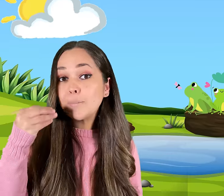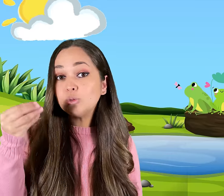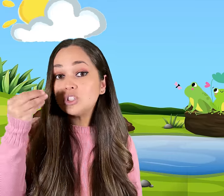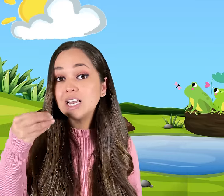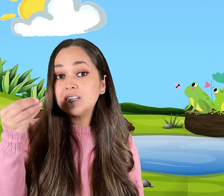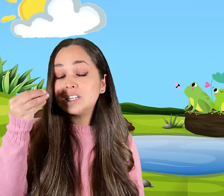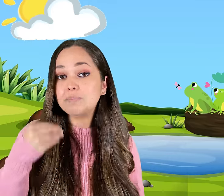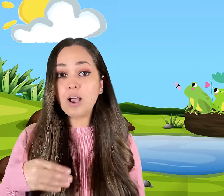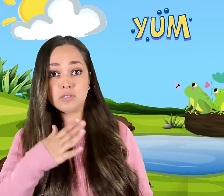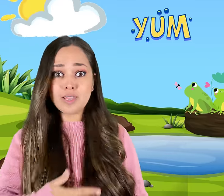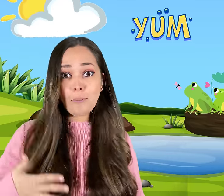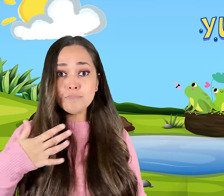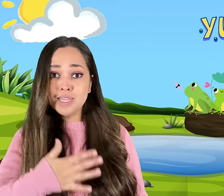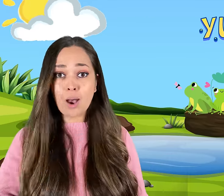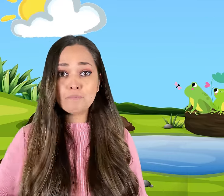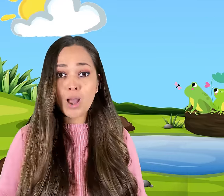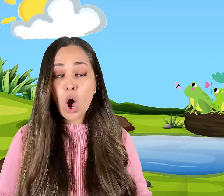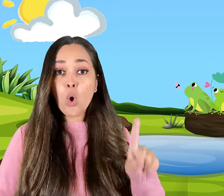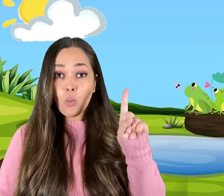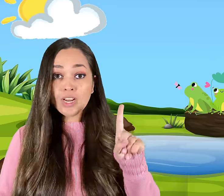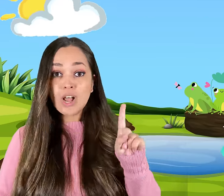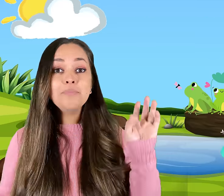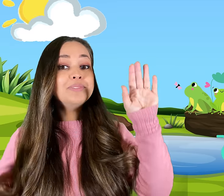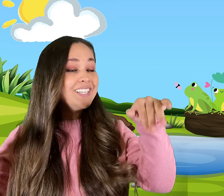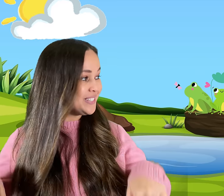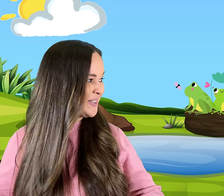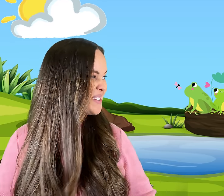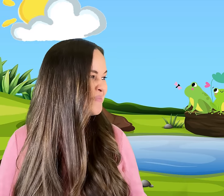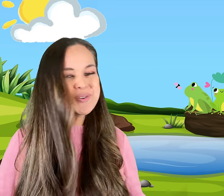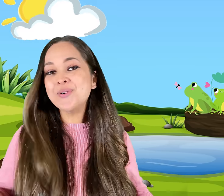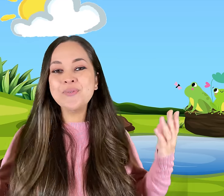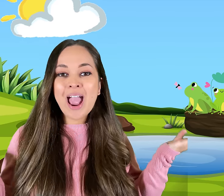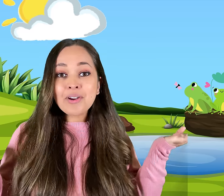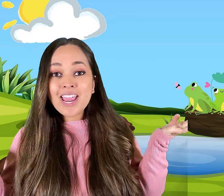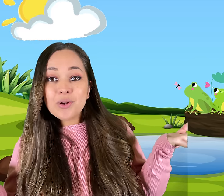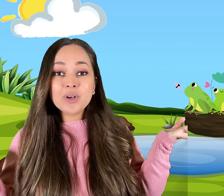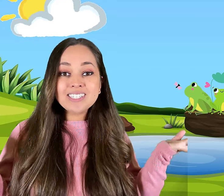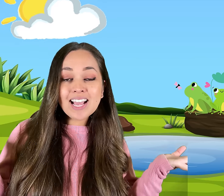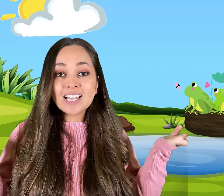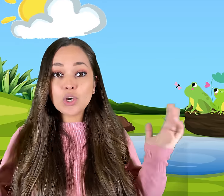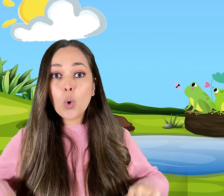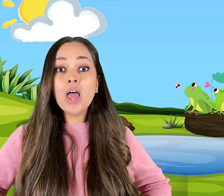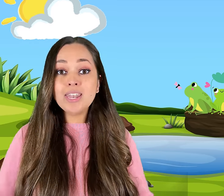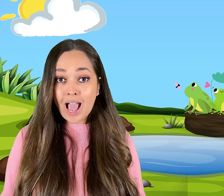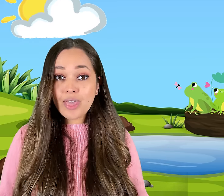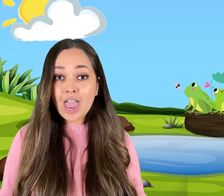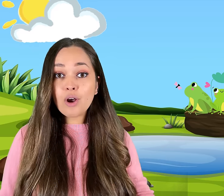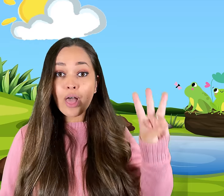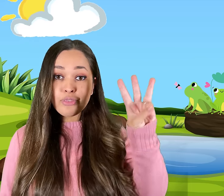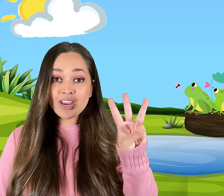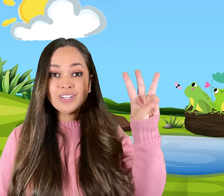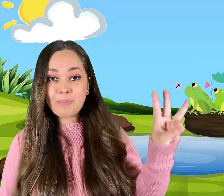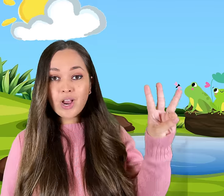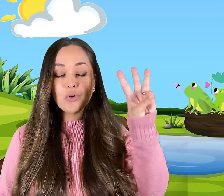the most delicious bugs, yum, yum. One jumped into the pool where it was nice and cool. Now